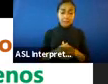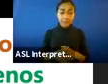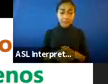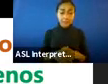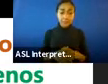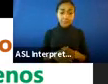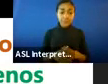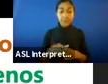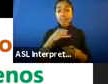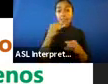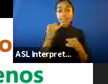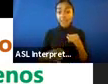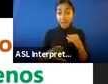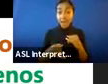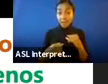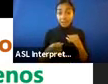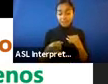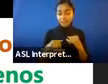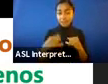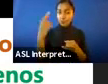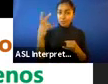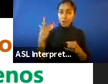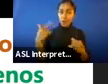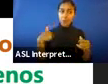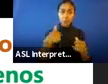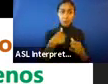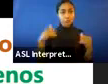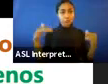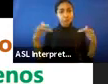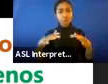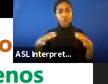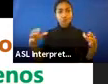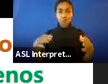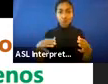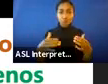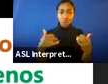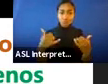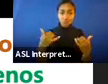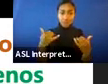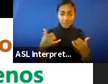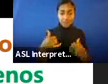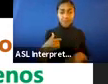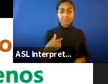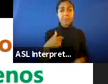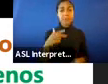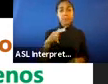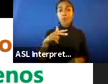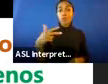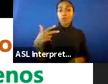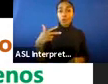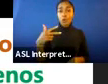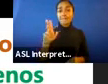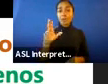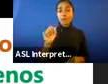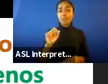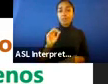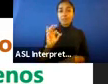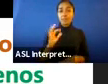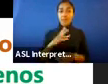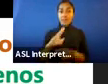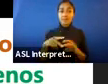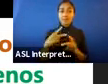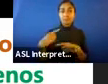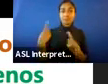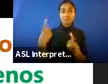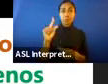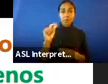brought us all together on this webinar today. I am the 3rd virus of my type in the last 2 decades to cause